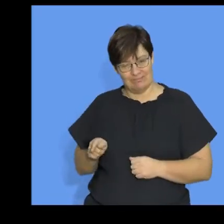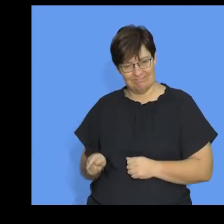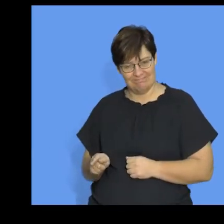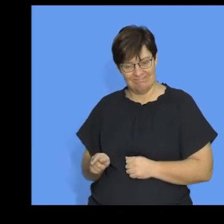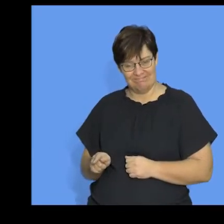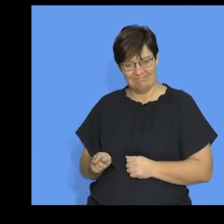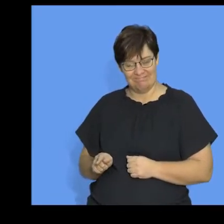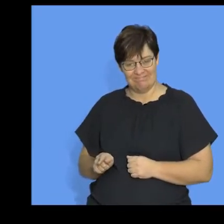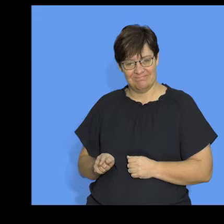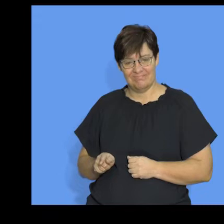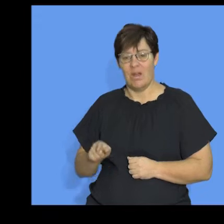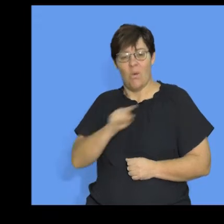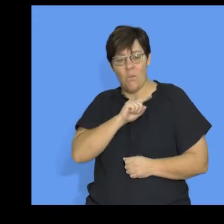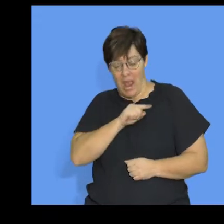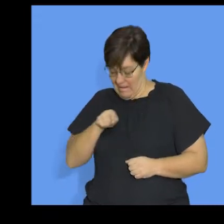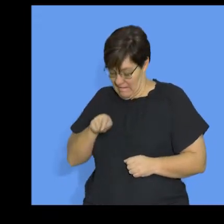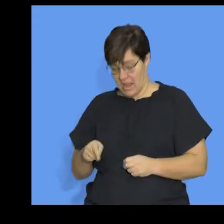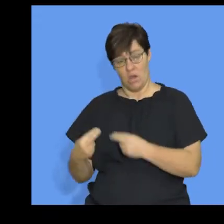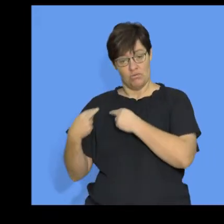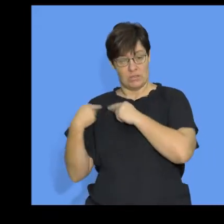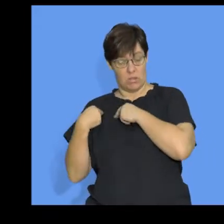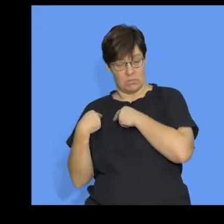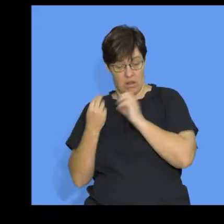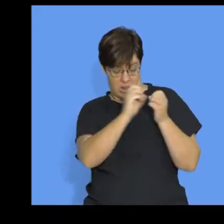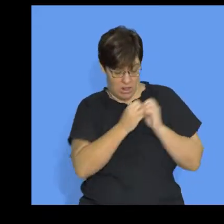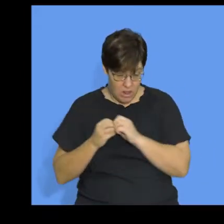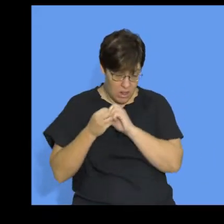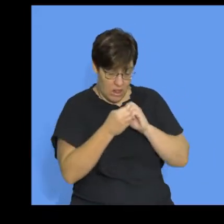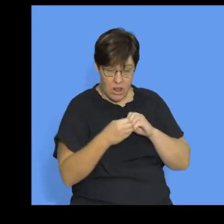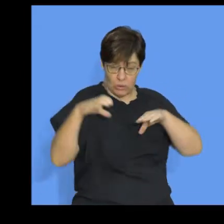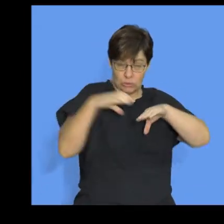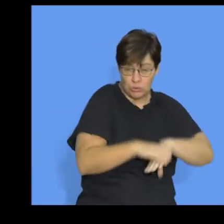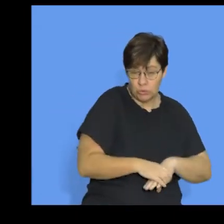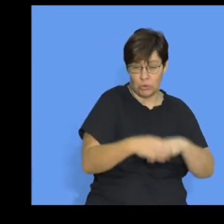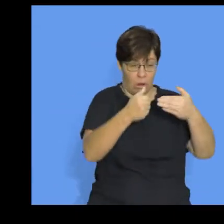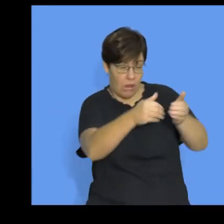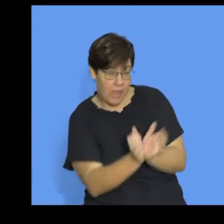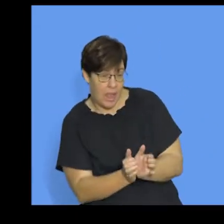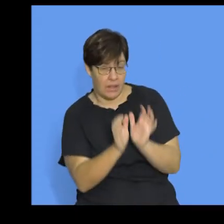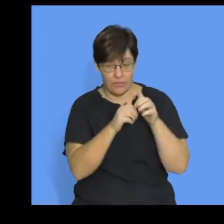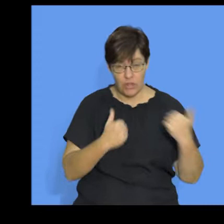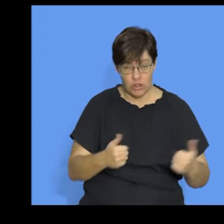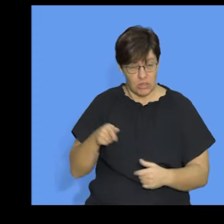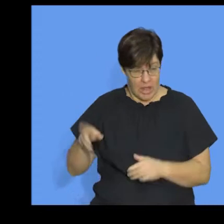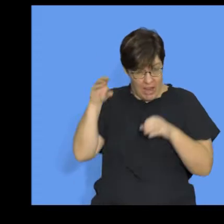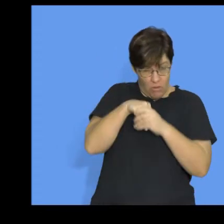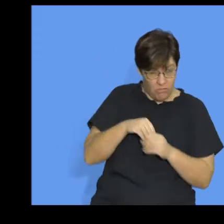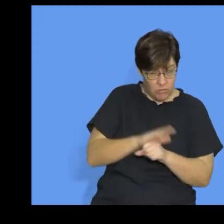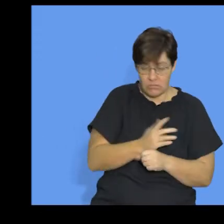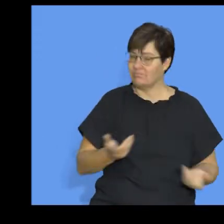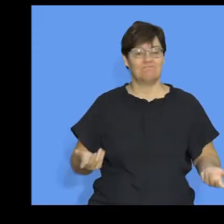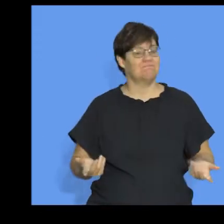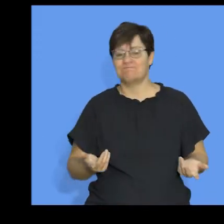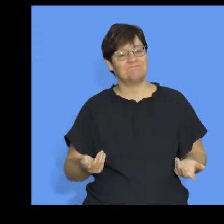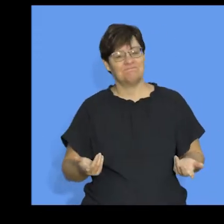employees not directly involved in the manufacturing of the product. Let's take the same example that we had earlier